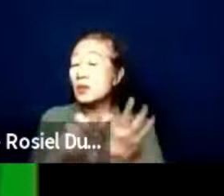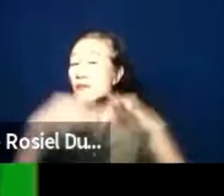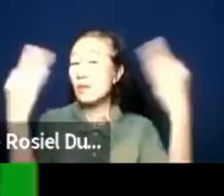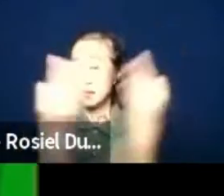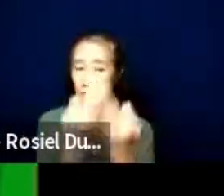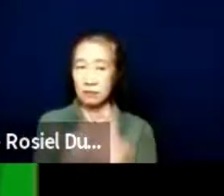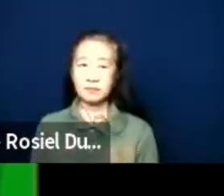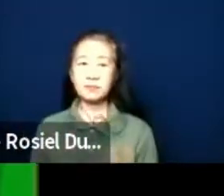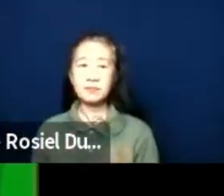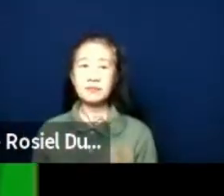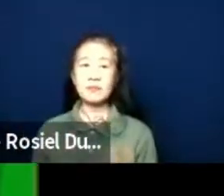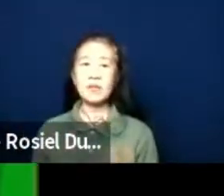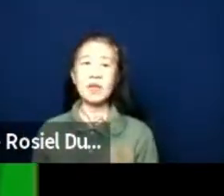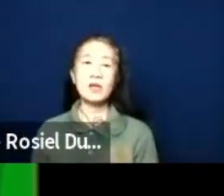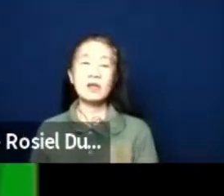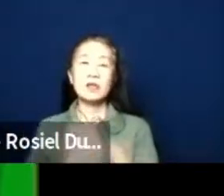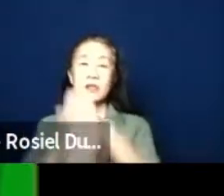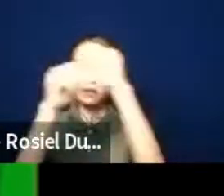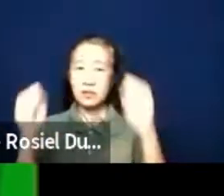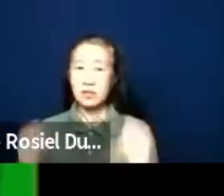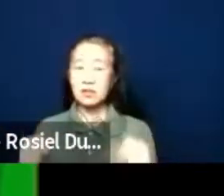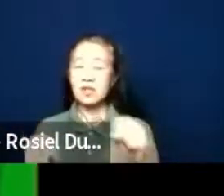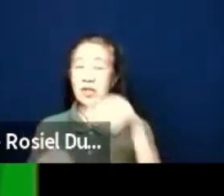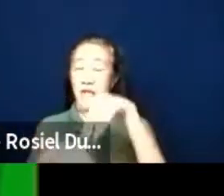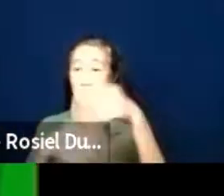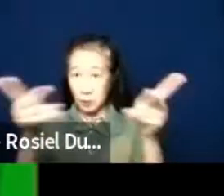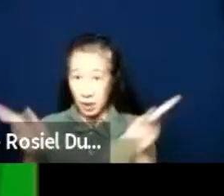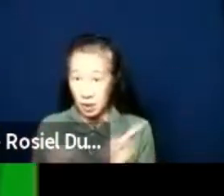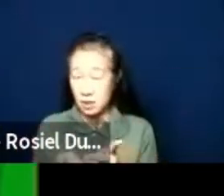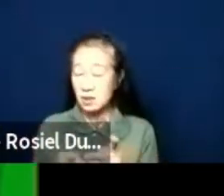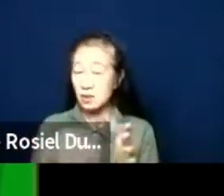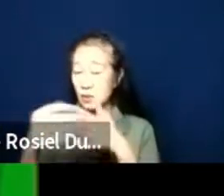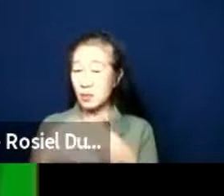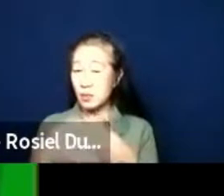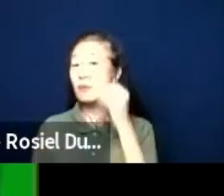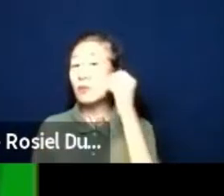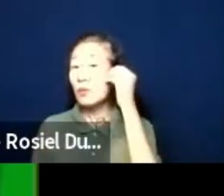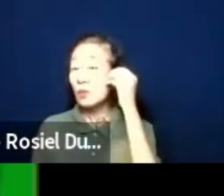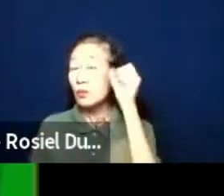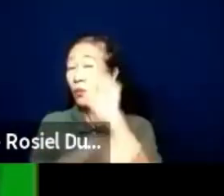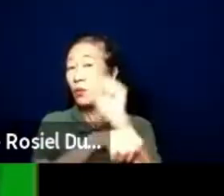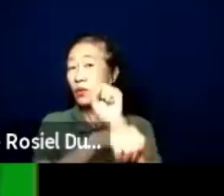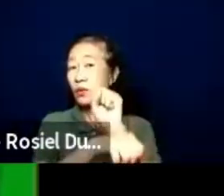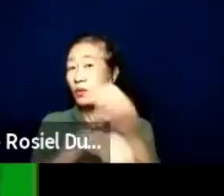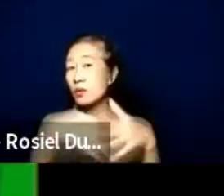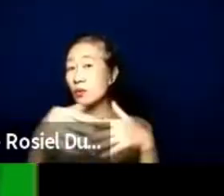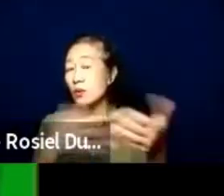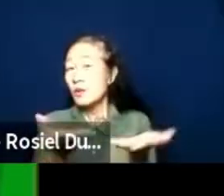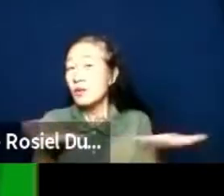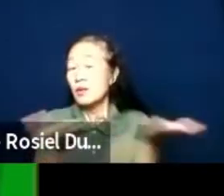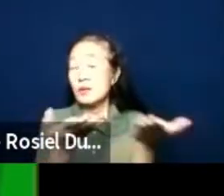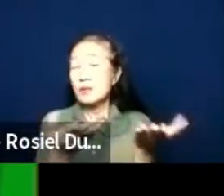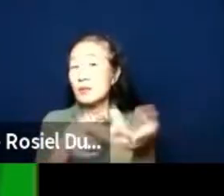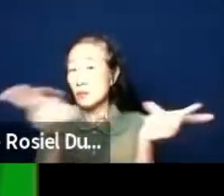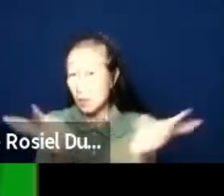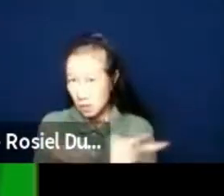Now let's talk about sheltering in place. Whether you are at home, work, or anywhere